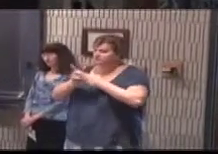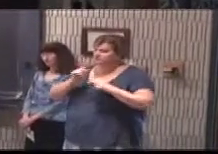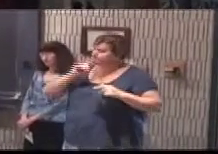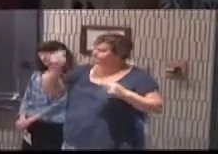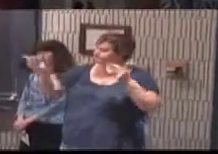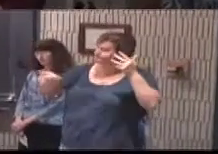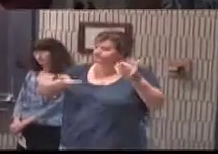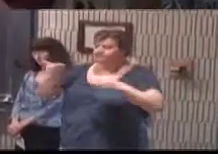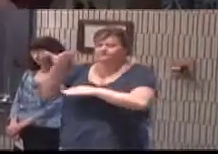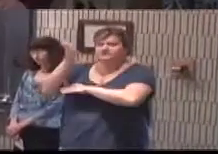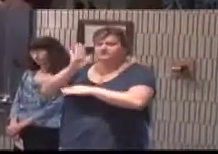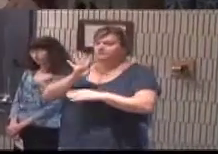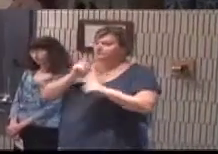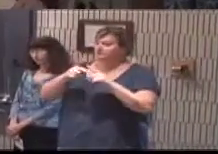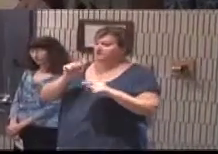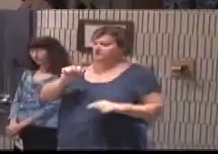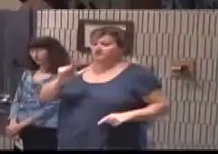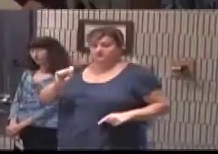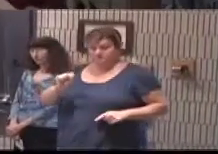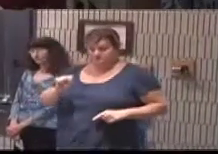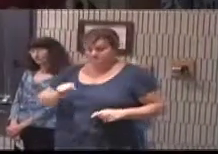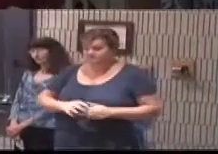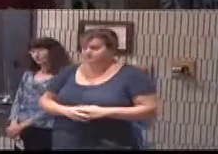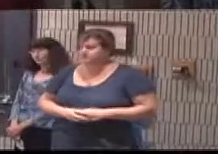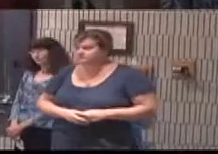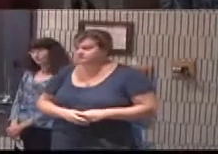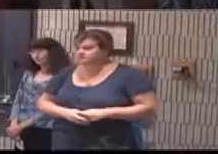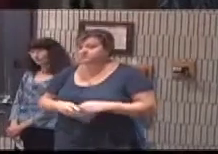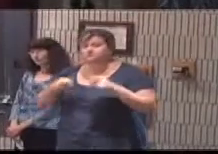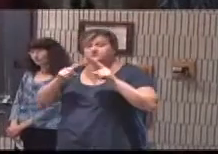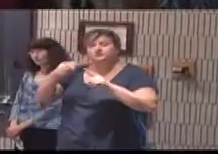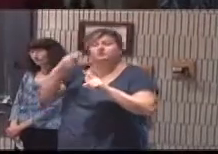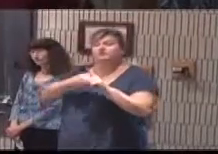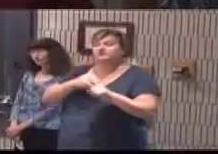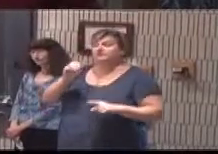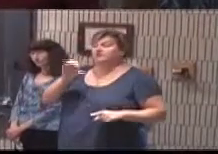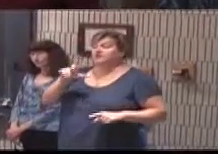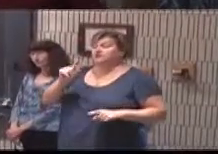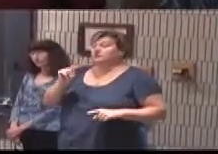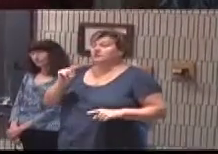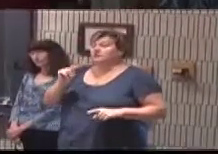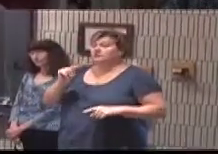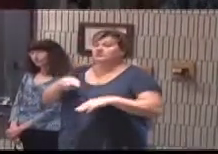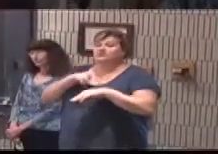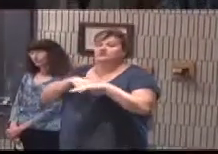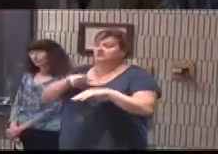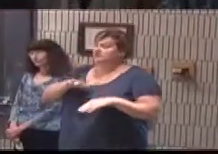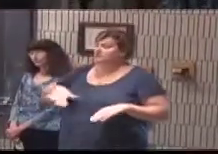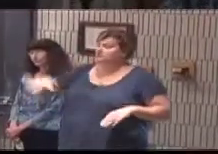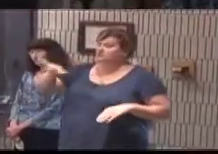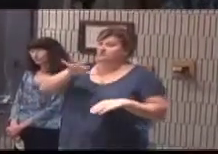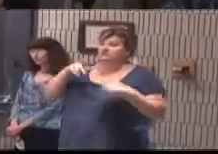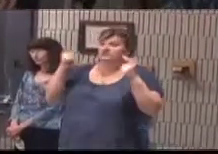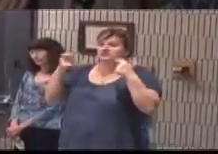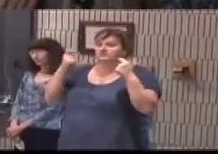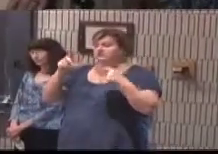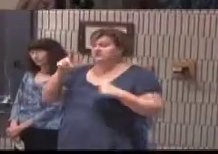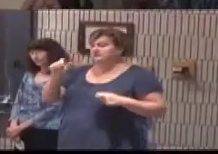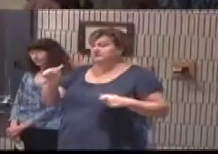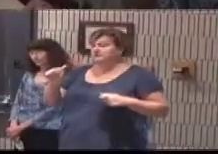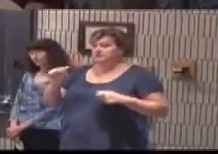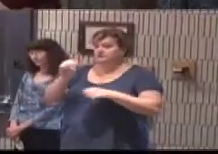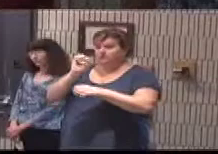really talk about ALS. During the month of October, the nation celebrates Disability